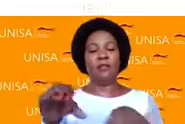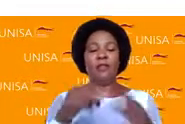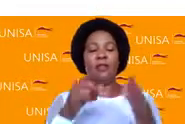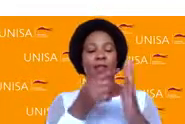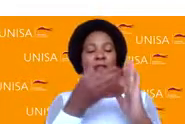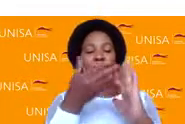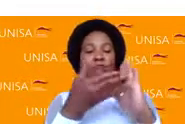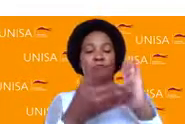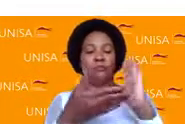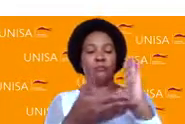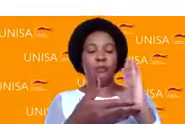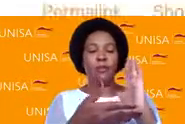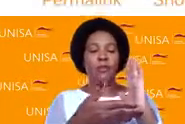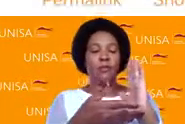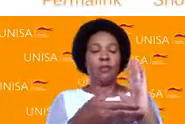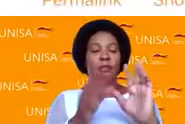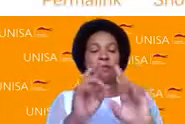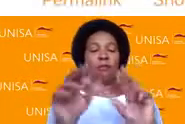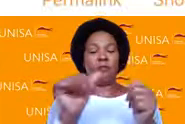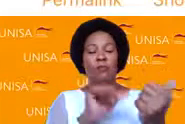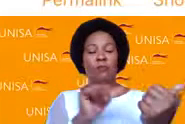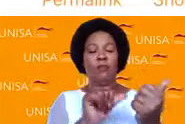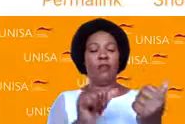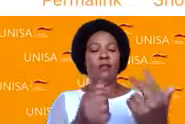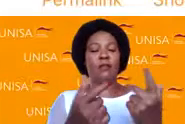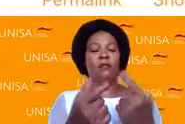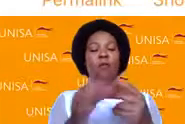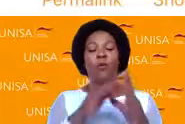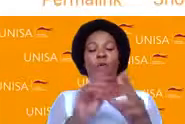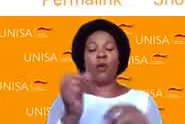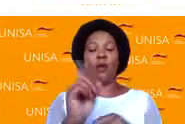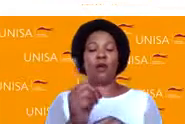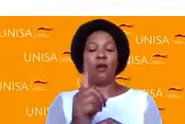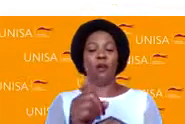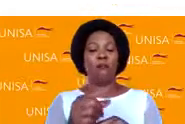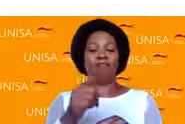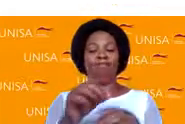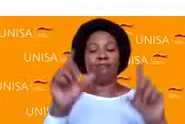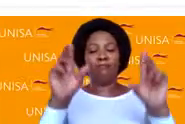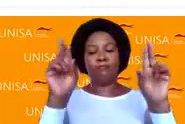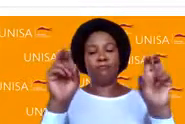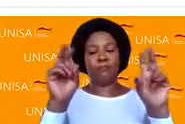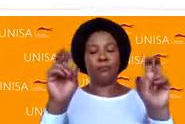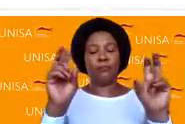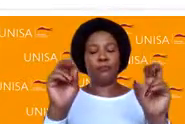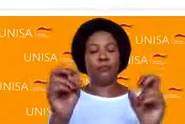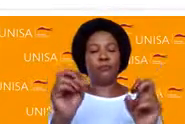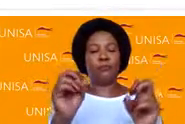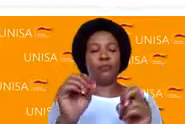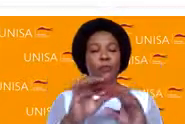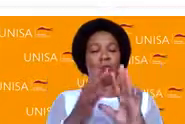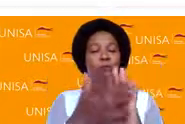just to reflect feedback basically on what the content that we consumed at the moment.